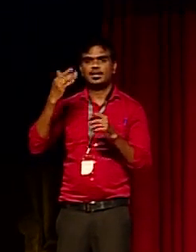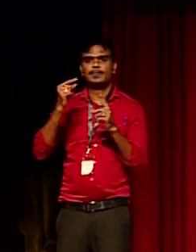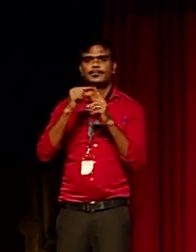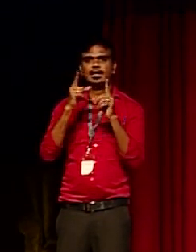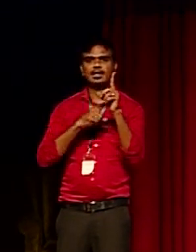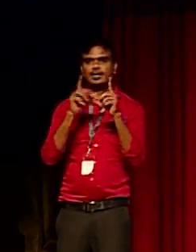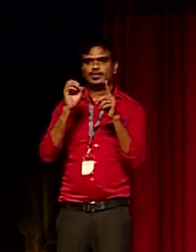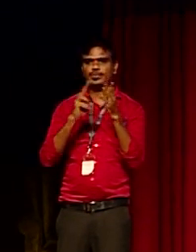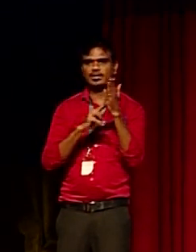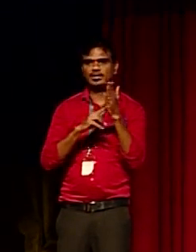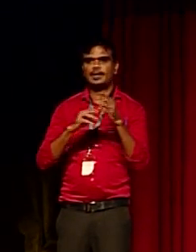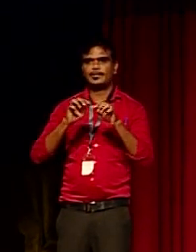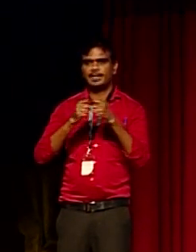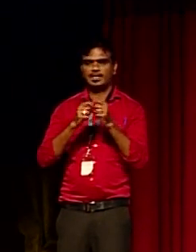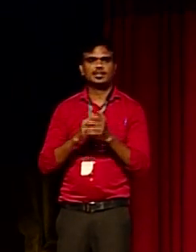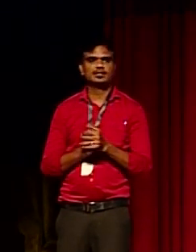the threaded portions were breaking,